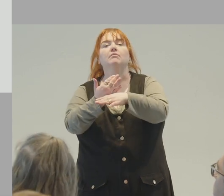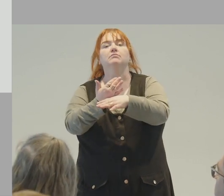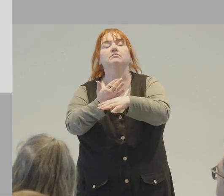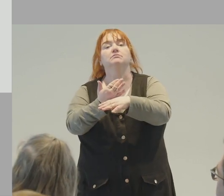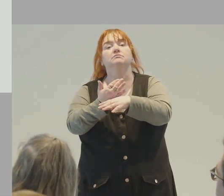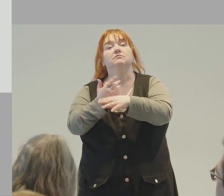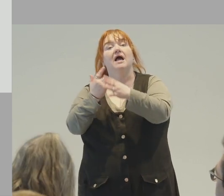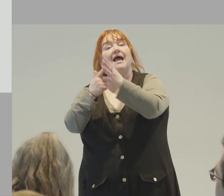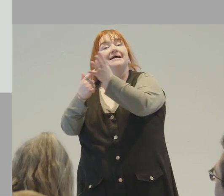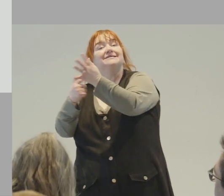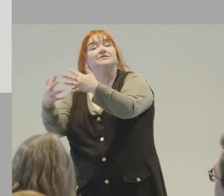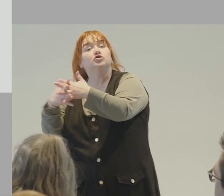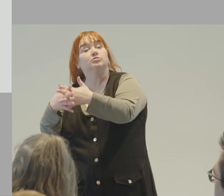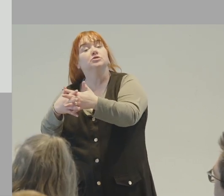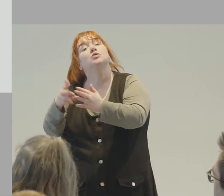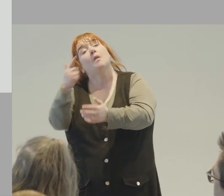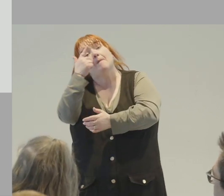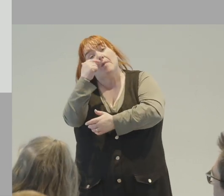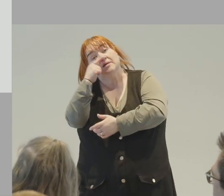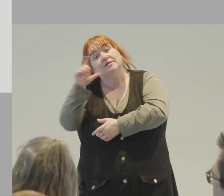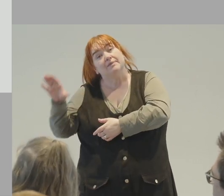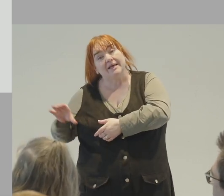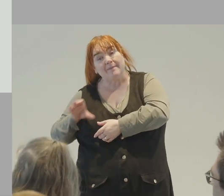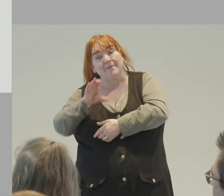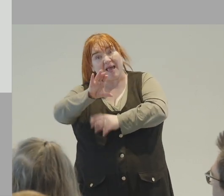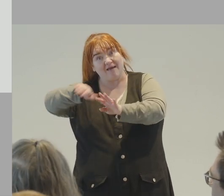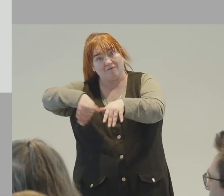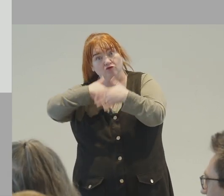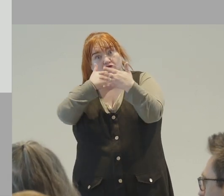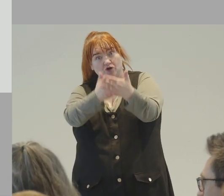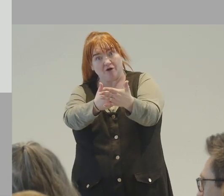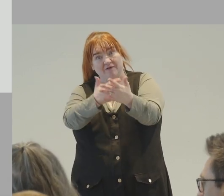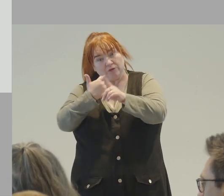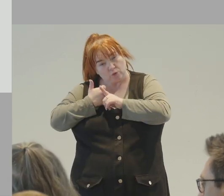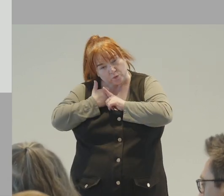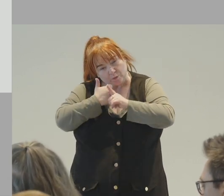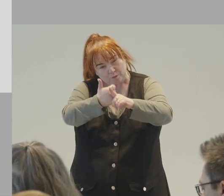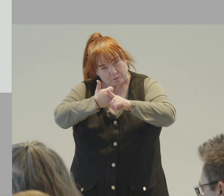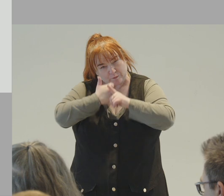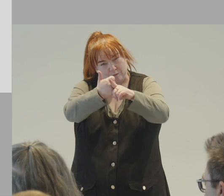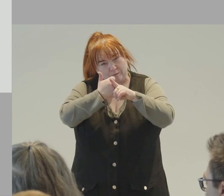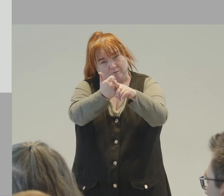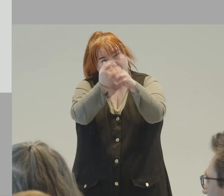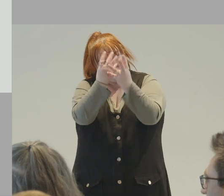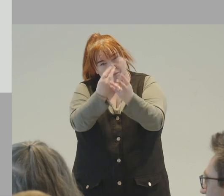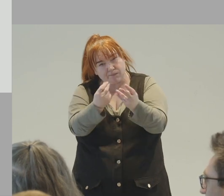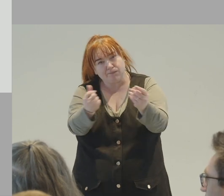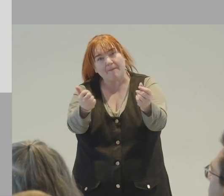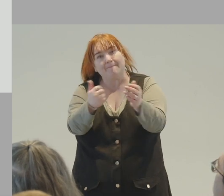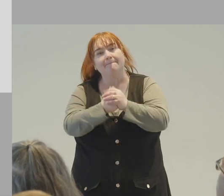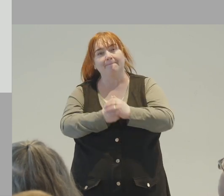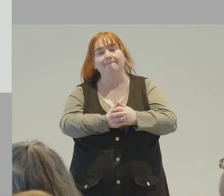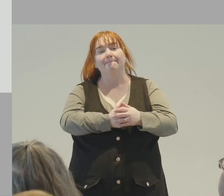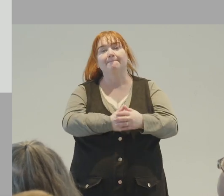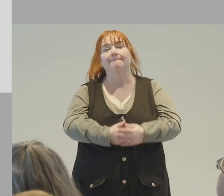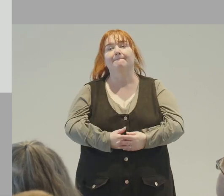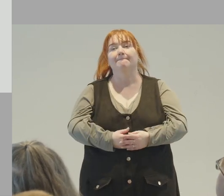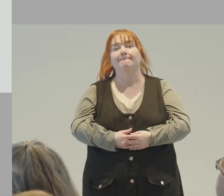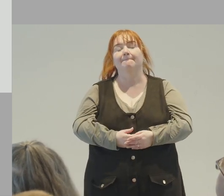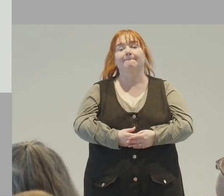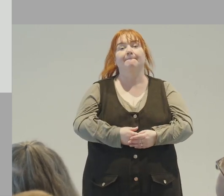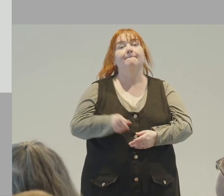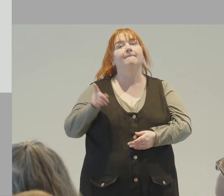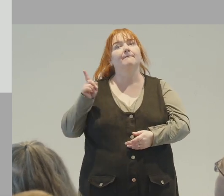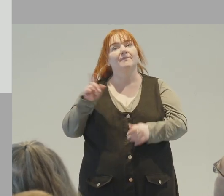Access to Work might pay for mental health support specifically to deal with that issue. This is super